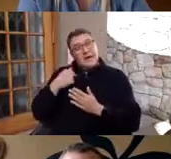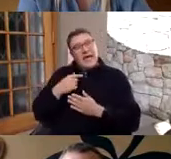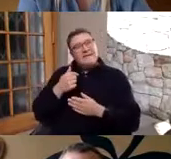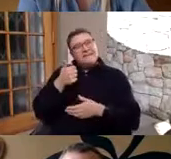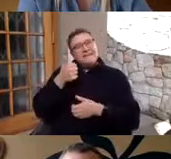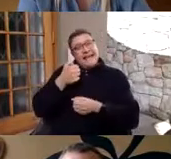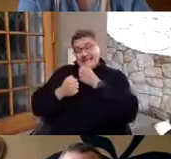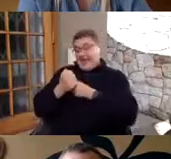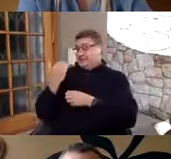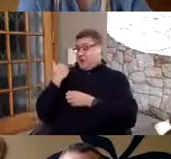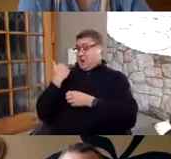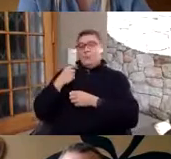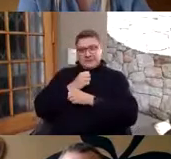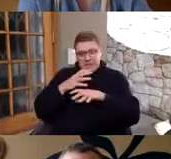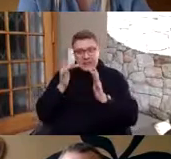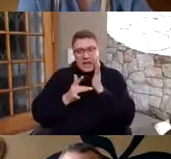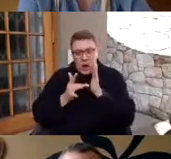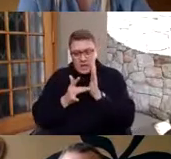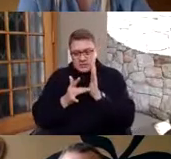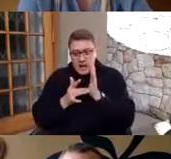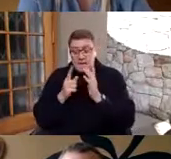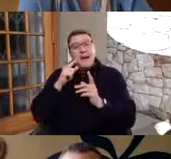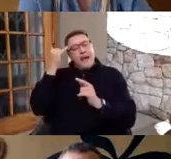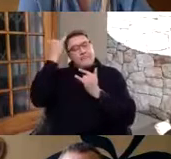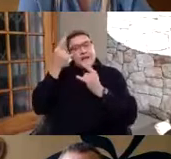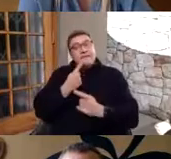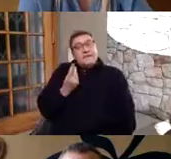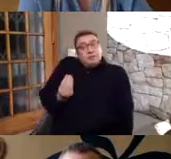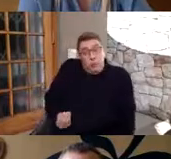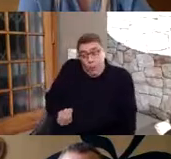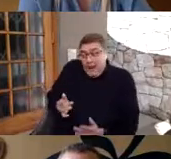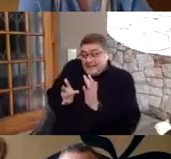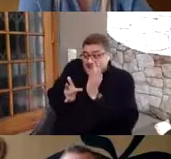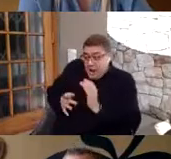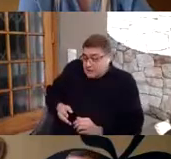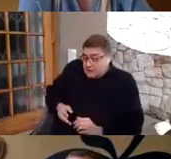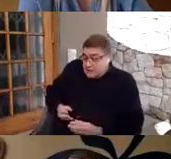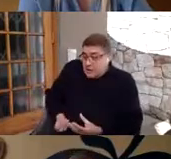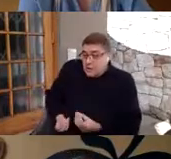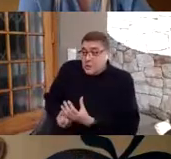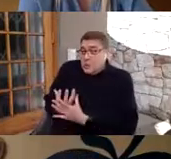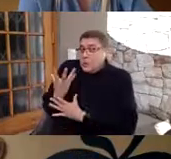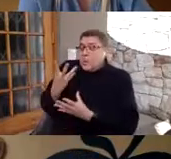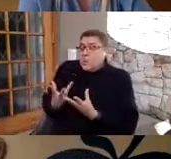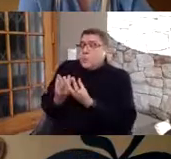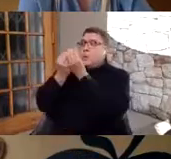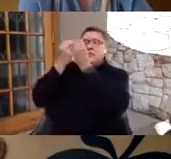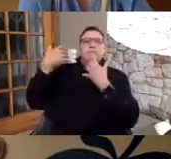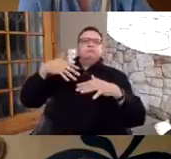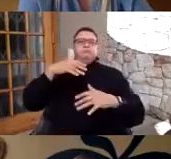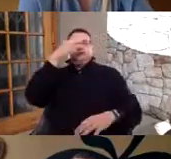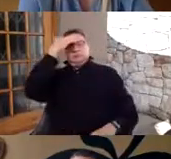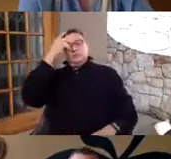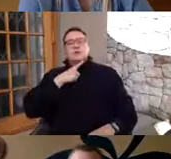could do if I had access to all the technology that I would need. And I don't think this changes. I think this pushes